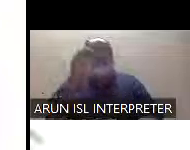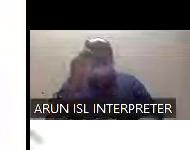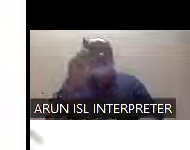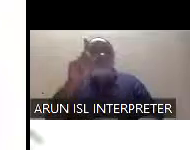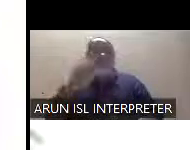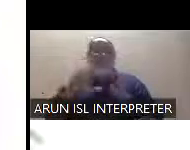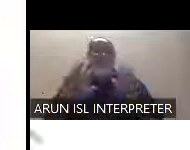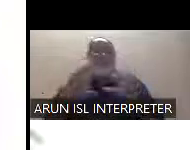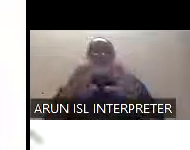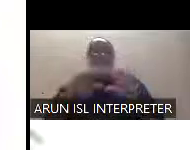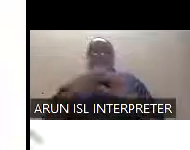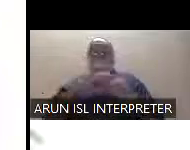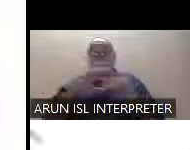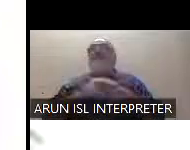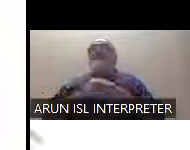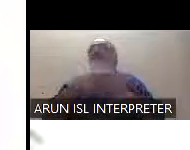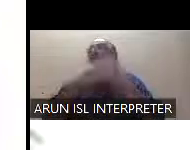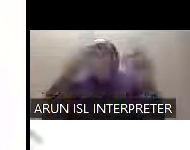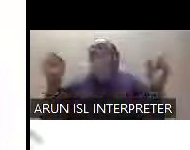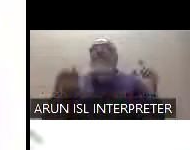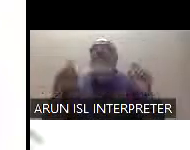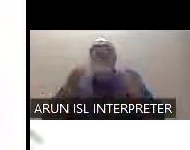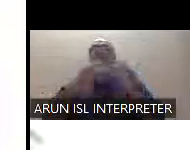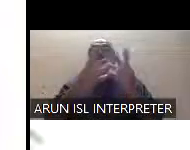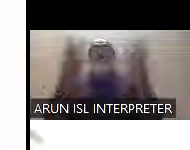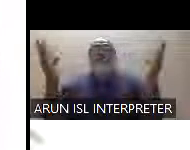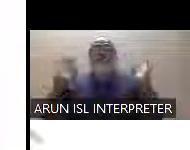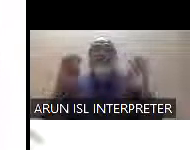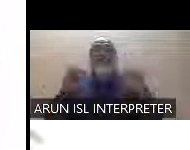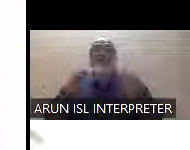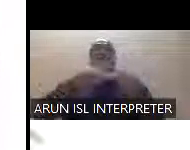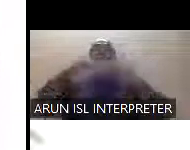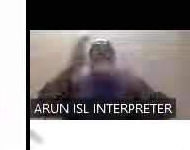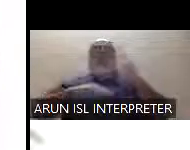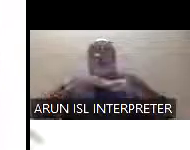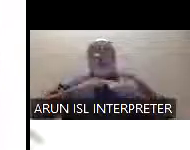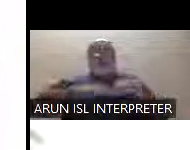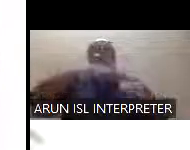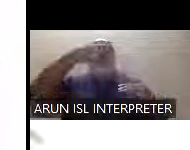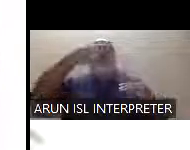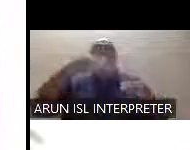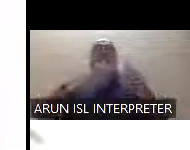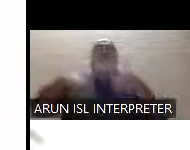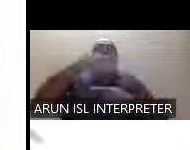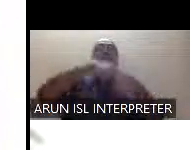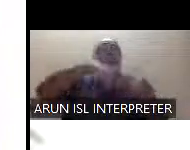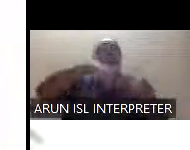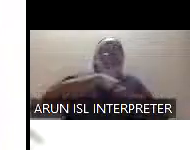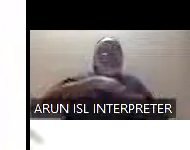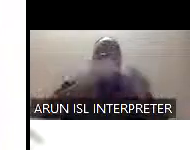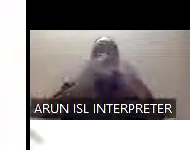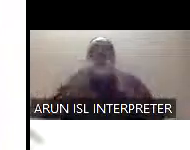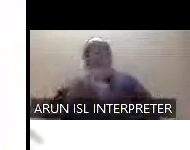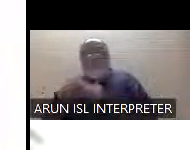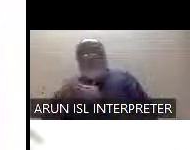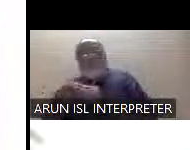are the most common barriers that we see in and around us, in buildings, on the roads, in transportation.